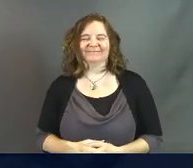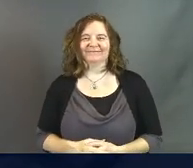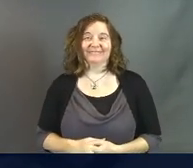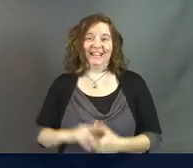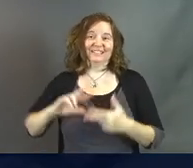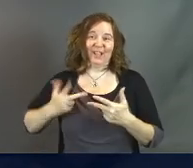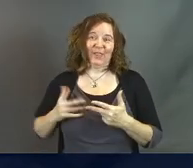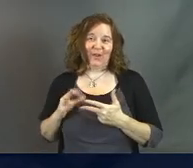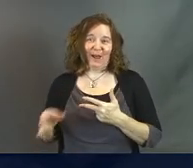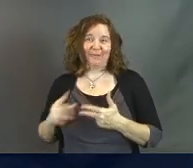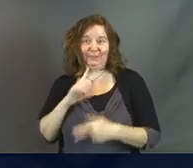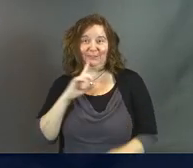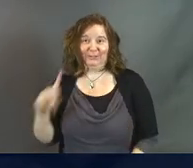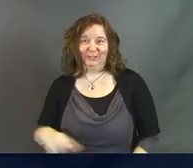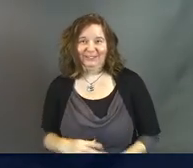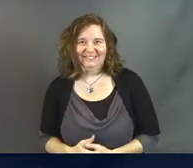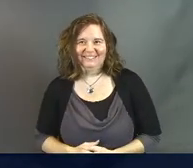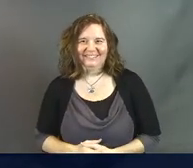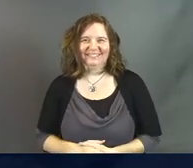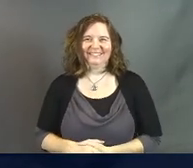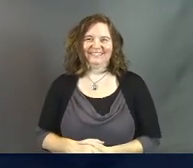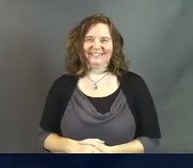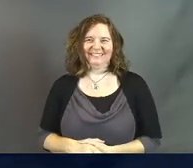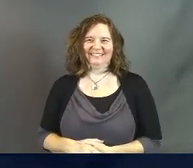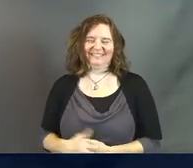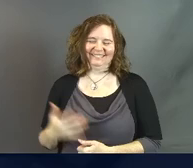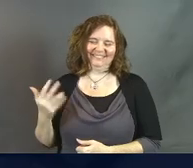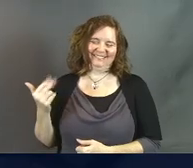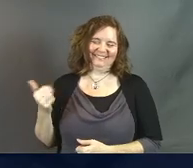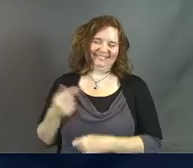It's the third option for sure.